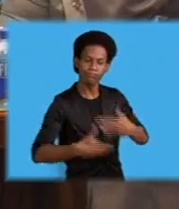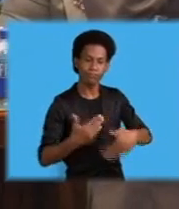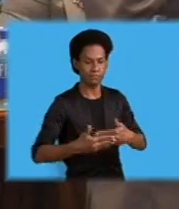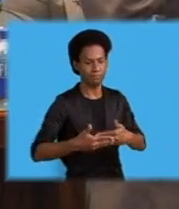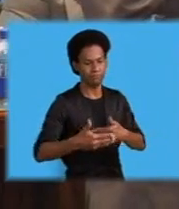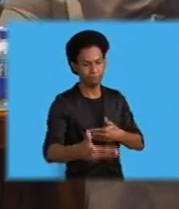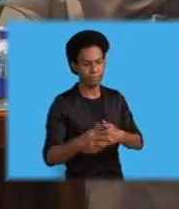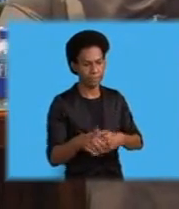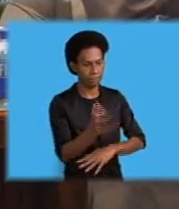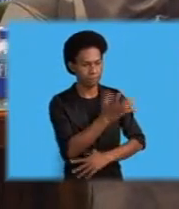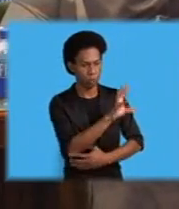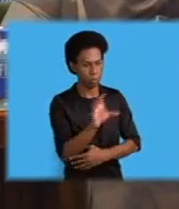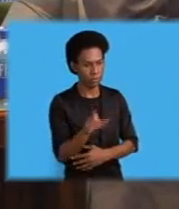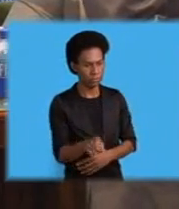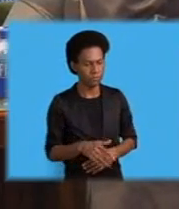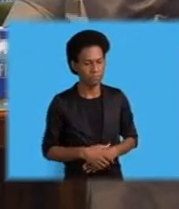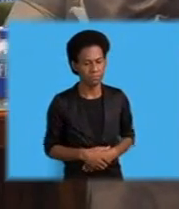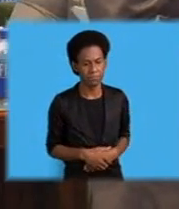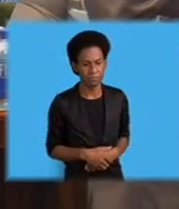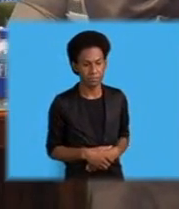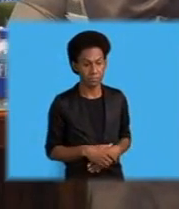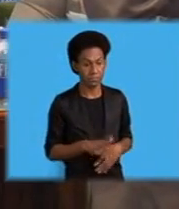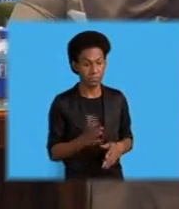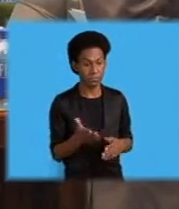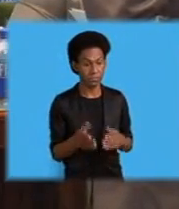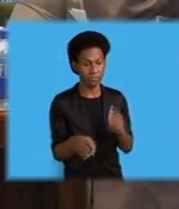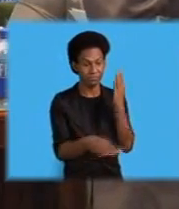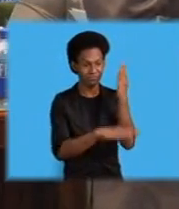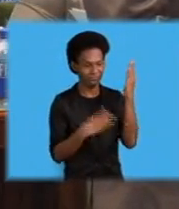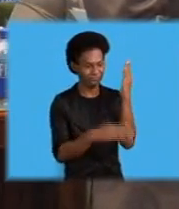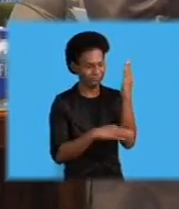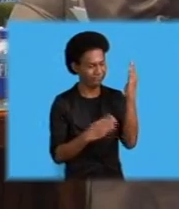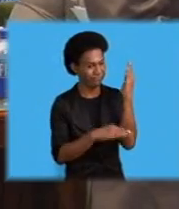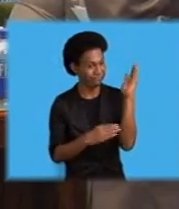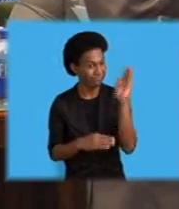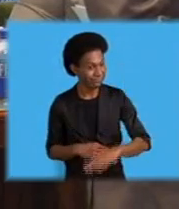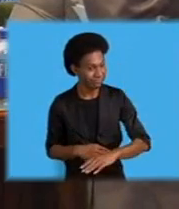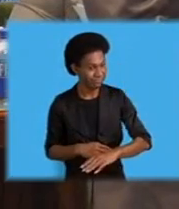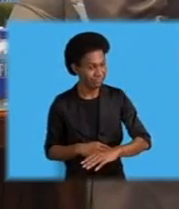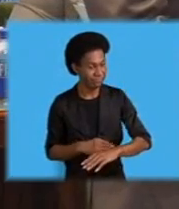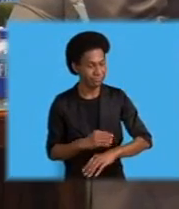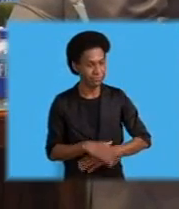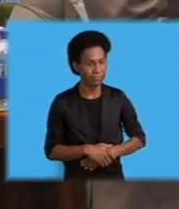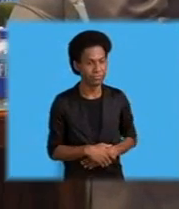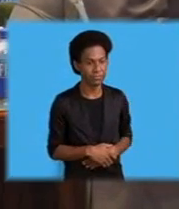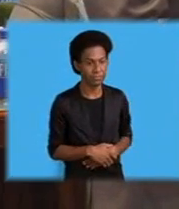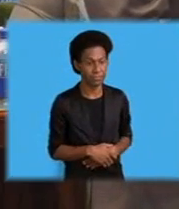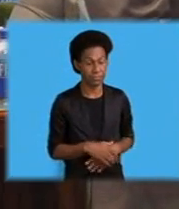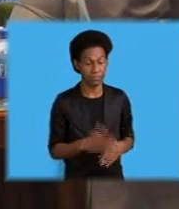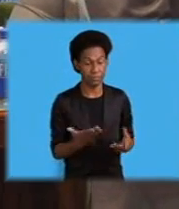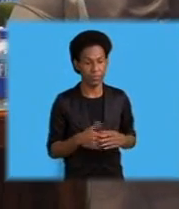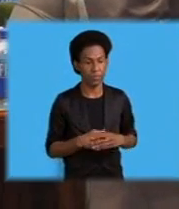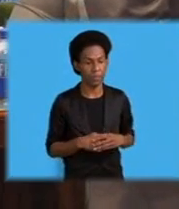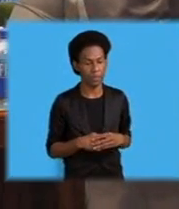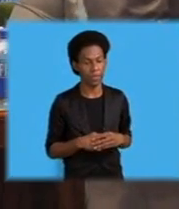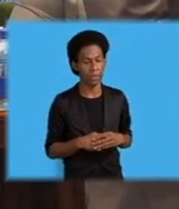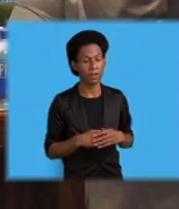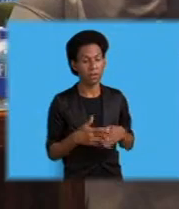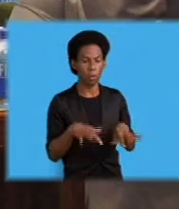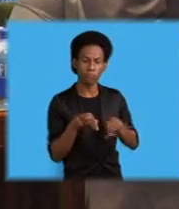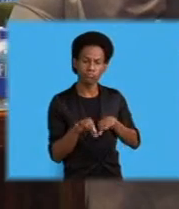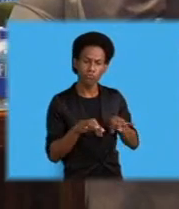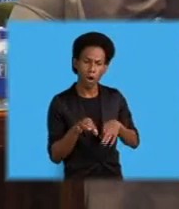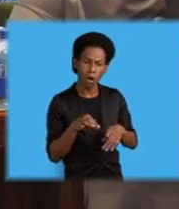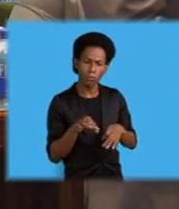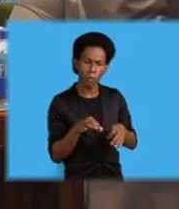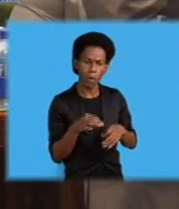logging policy by implementing species-specific diameter limits. And thirdly, the plan to increase the protection